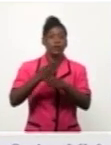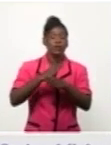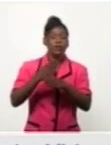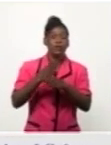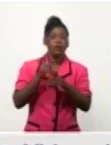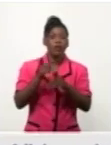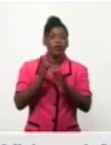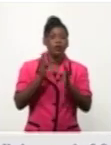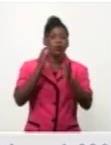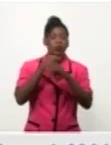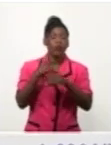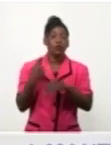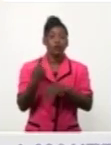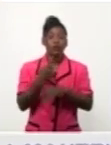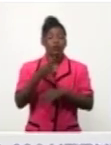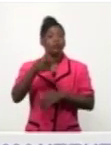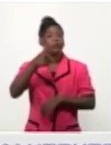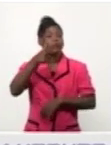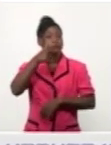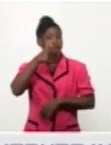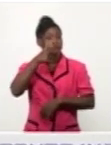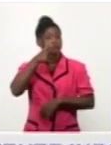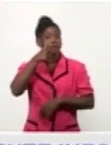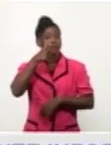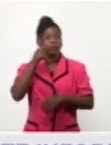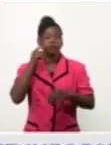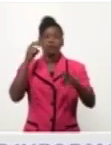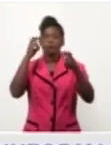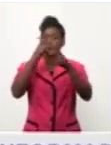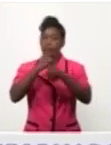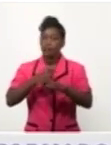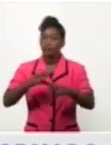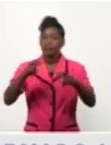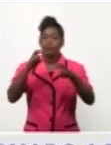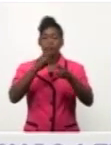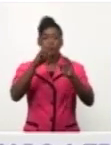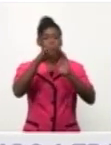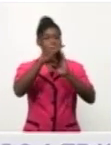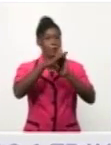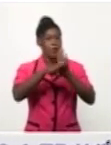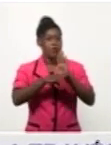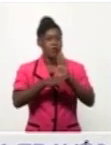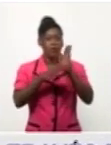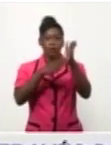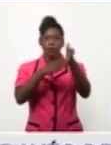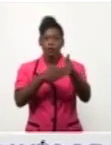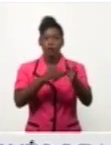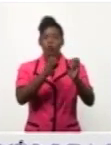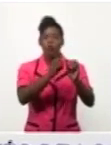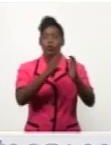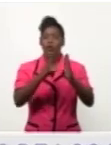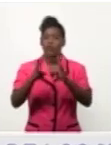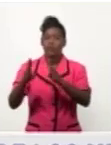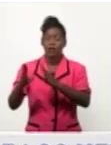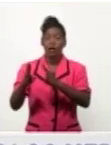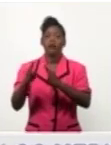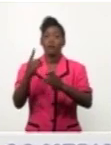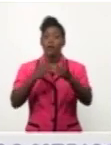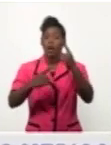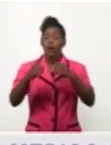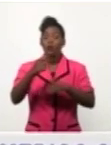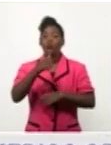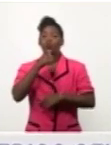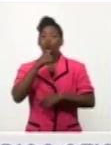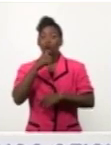provinces and the special municipality have not reported confirmed cases, in no way it means that all